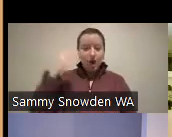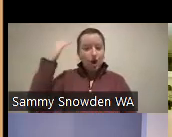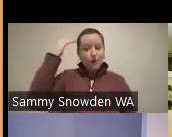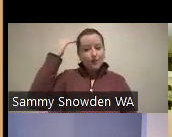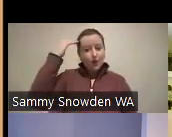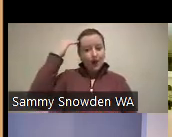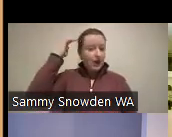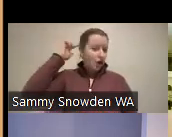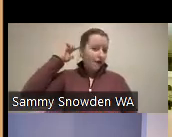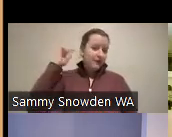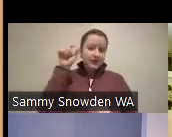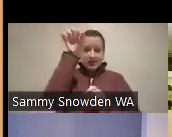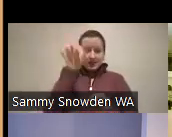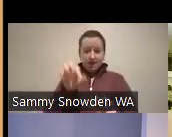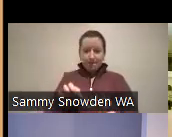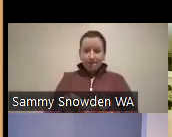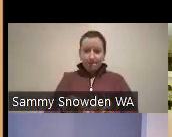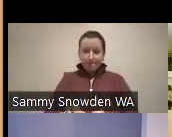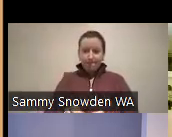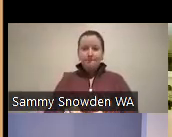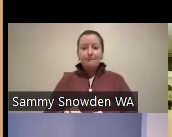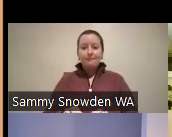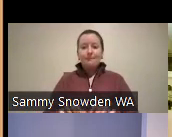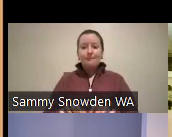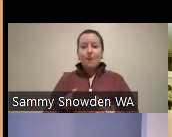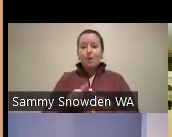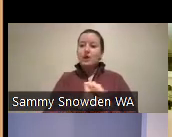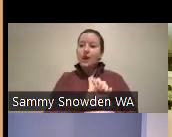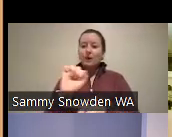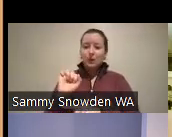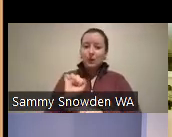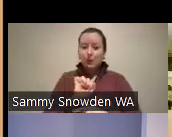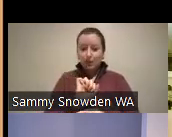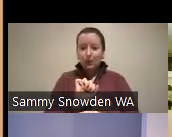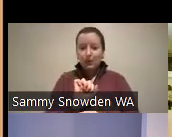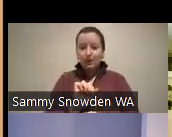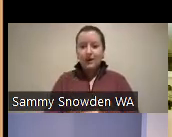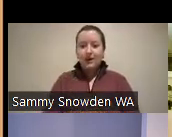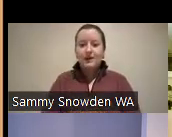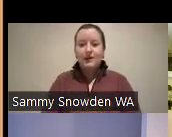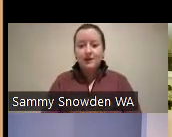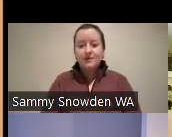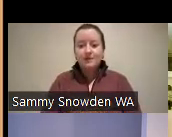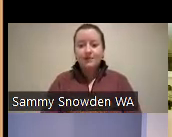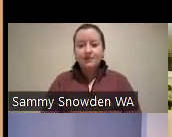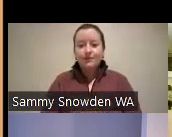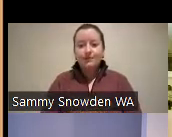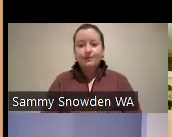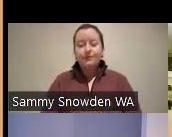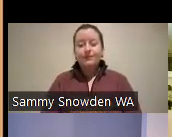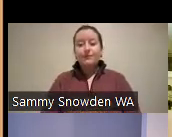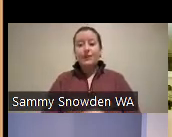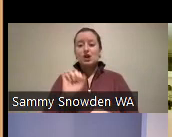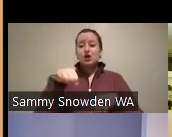for the whole nervous system and the immune system, our heart health, supporting our healthy joint